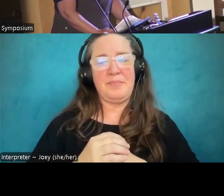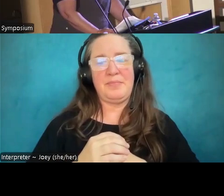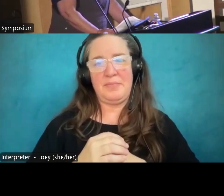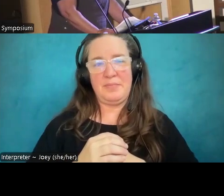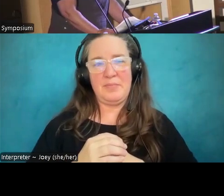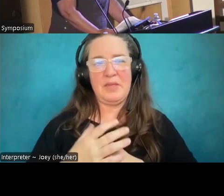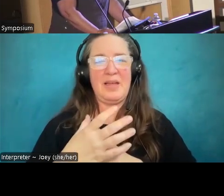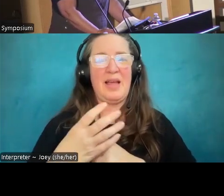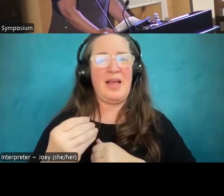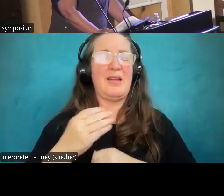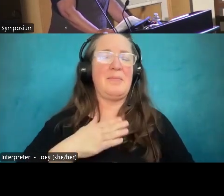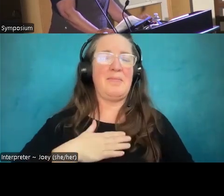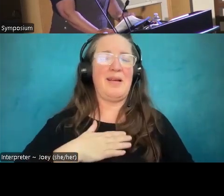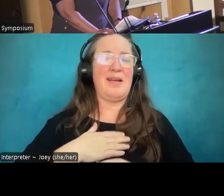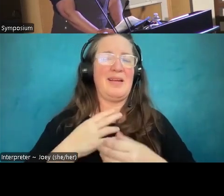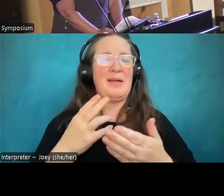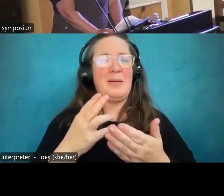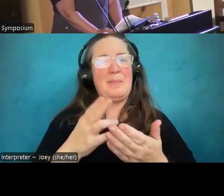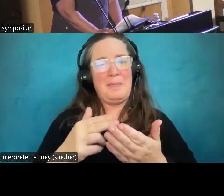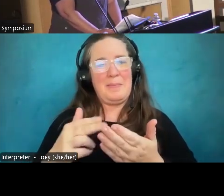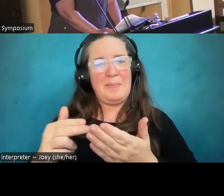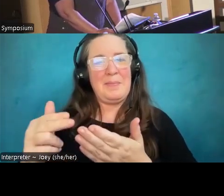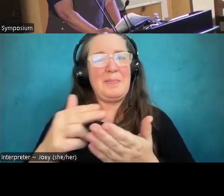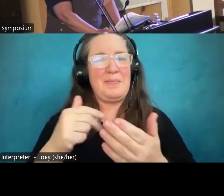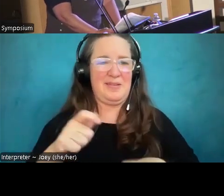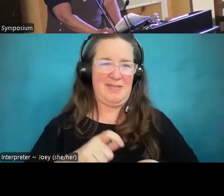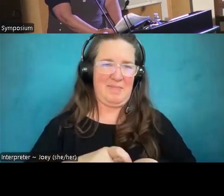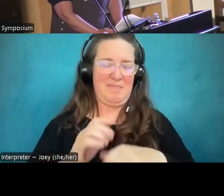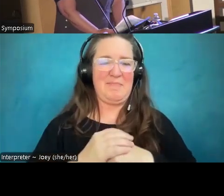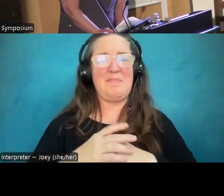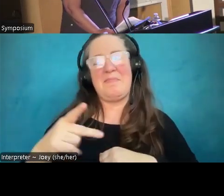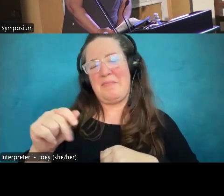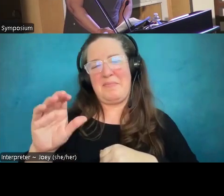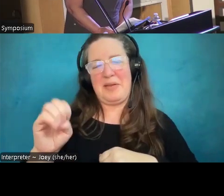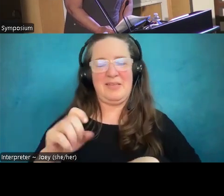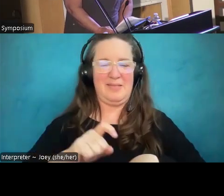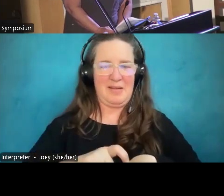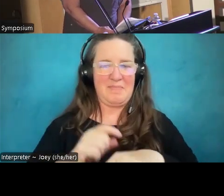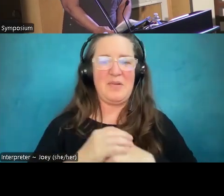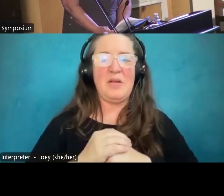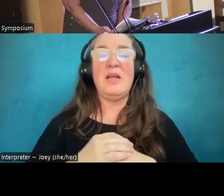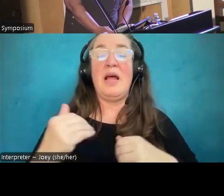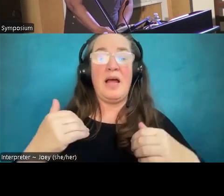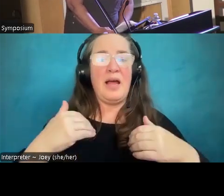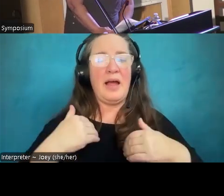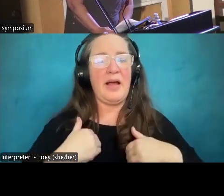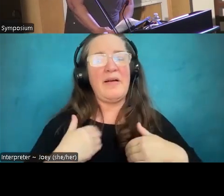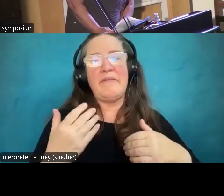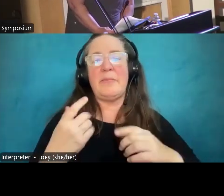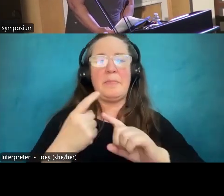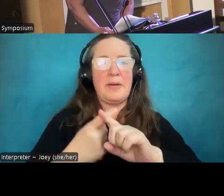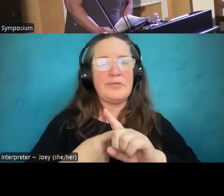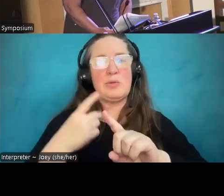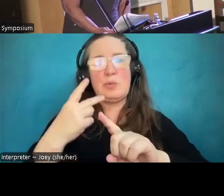PAIS time. I documented when I had post-exertional malaise or long COVID symptoms. And after 2 months of paying really